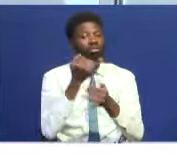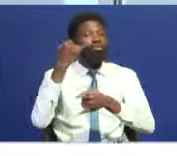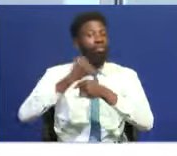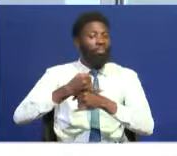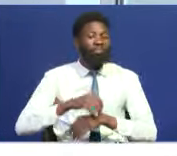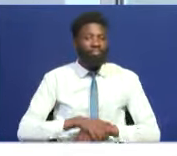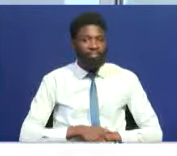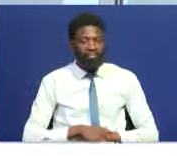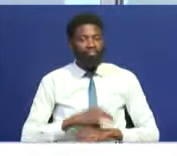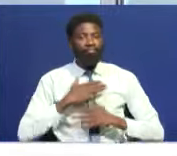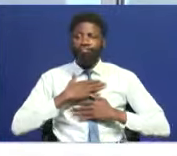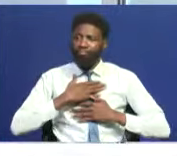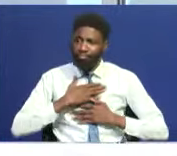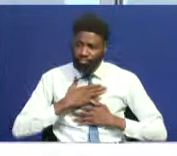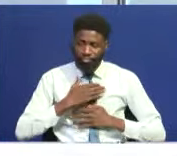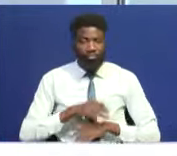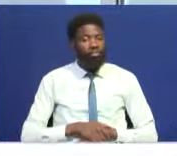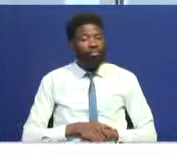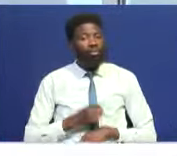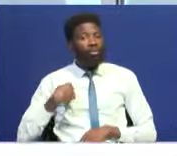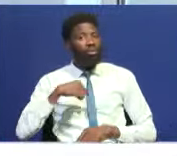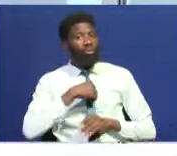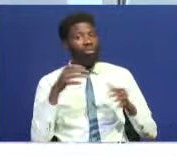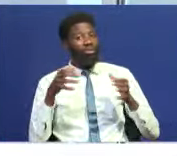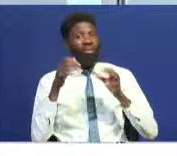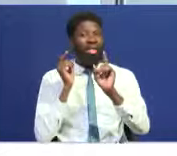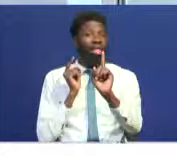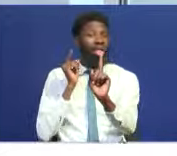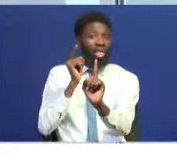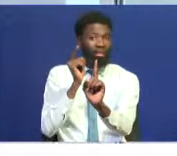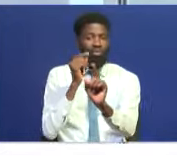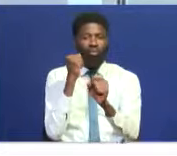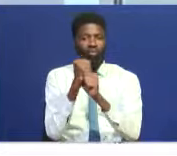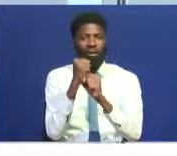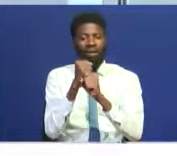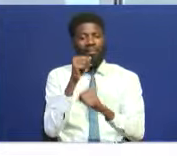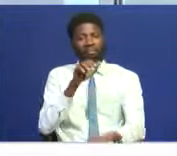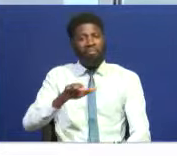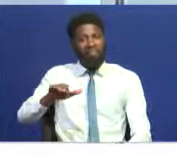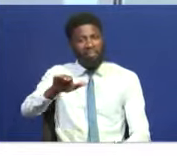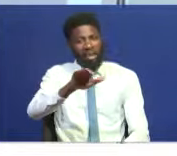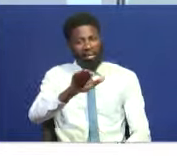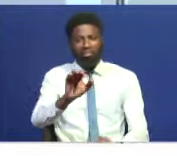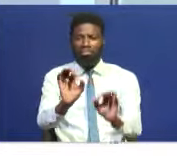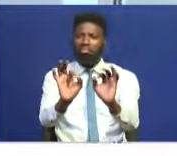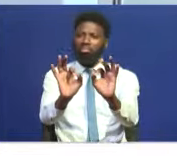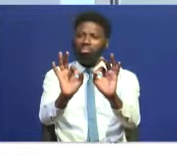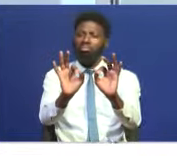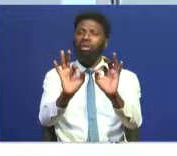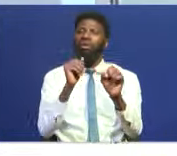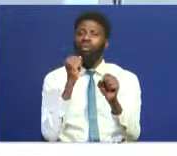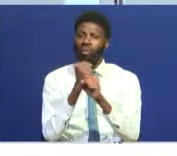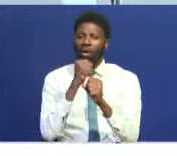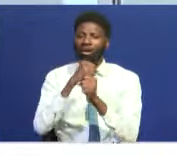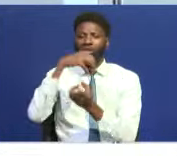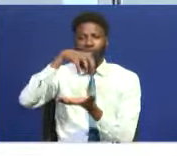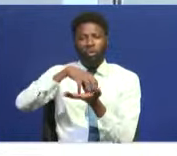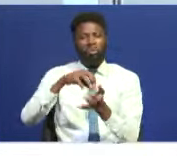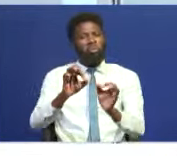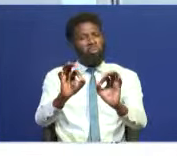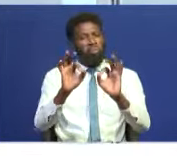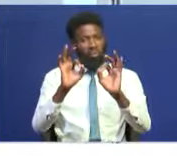Your Excellency, in our quest to foster workplace harmony and acceptable conditions of work, the